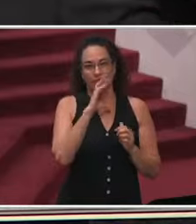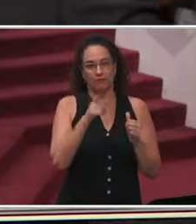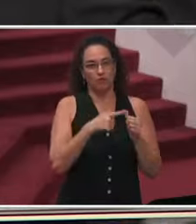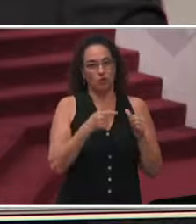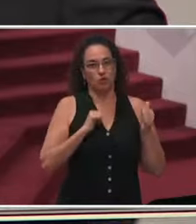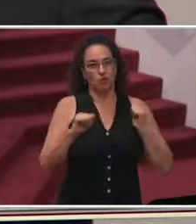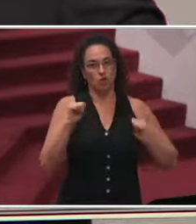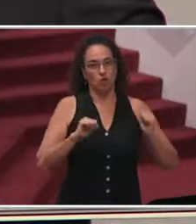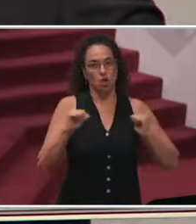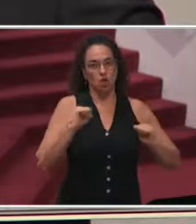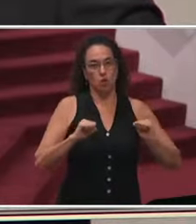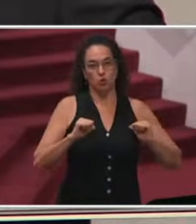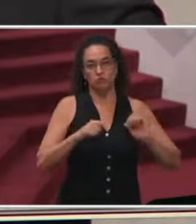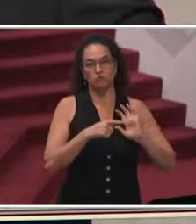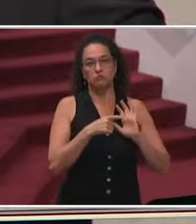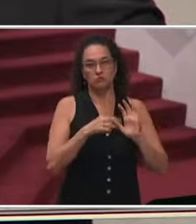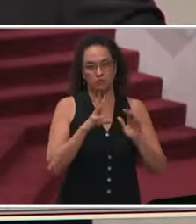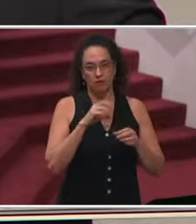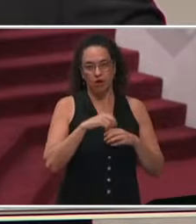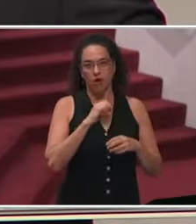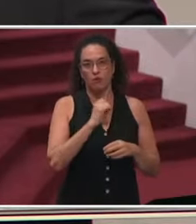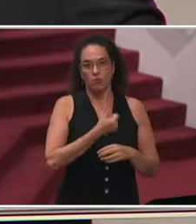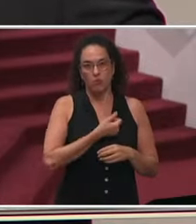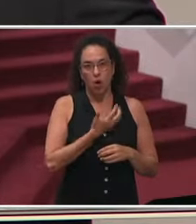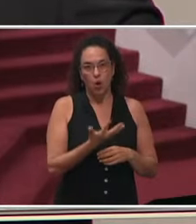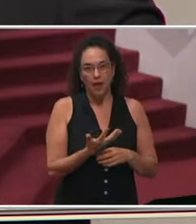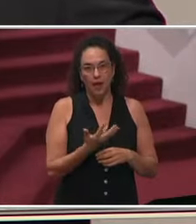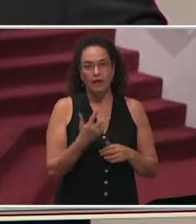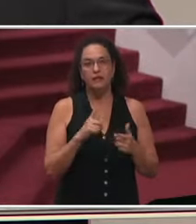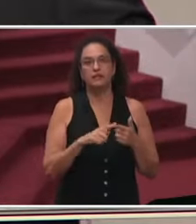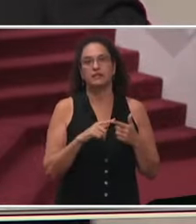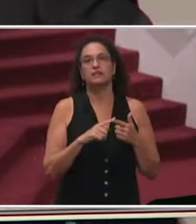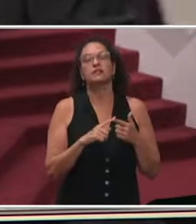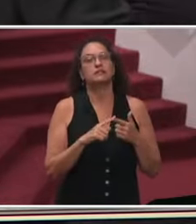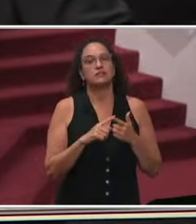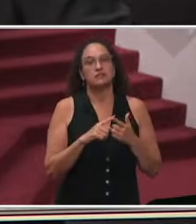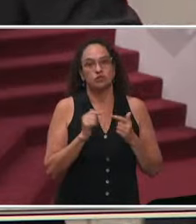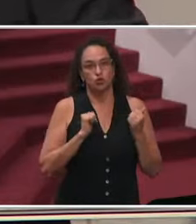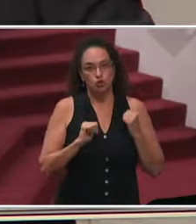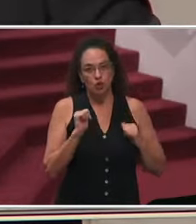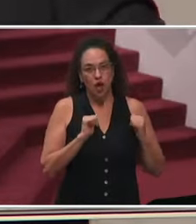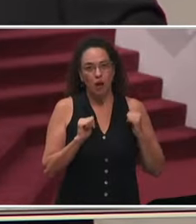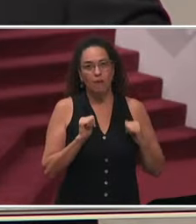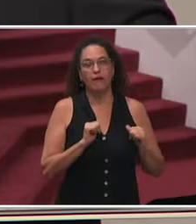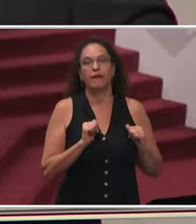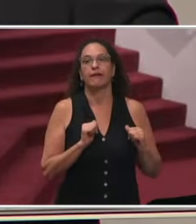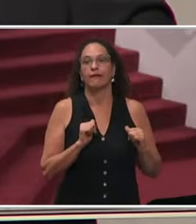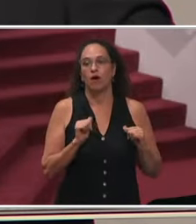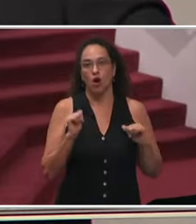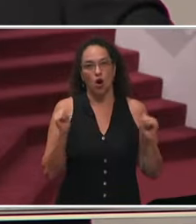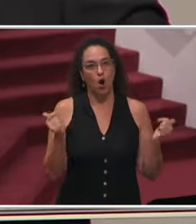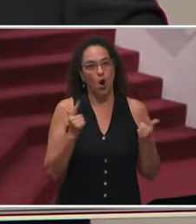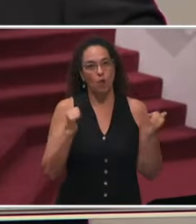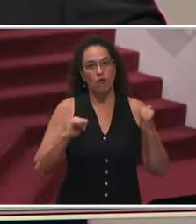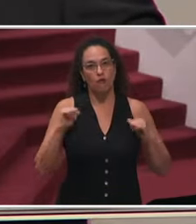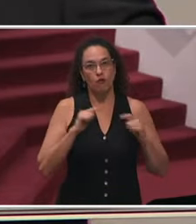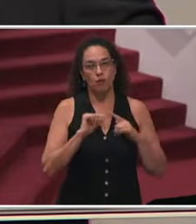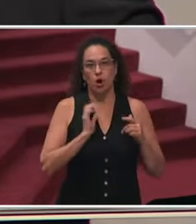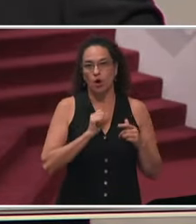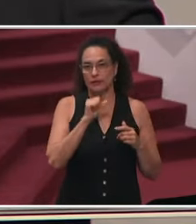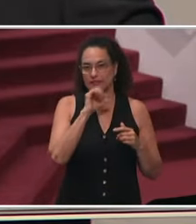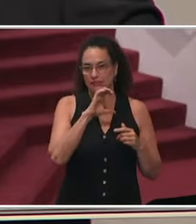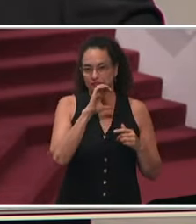program, which featured poetic readings, drama, and music, all performed by our seniors. The Steppers performed